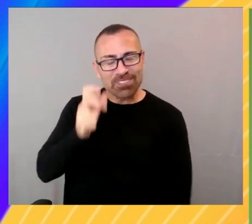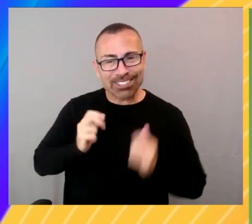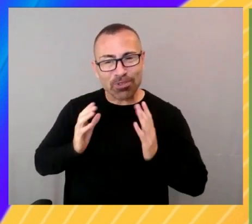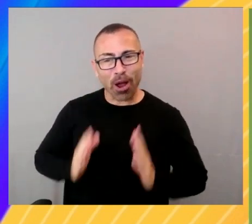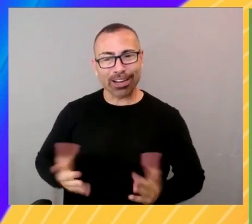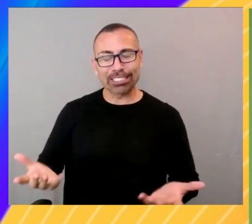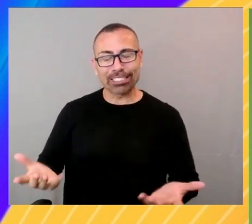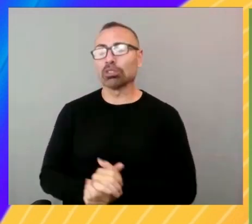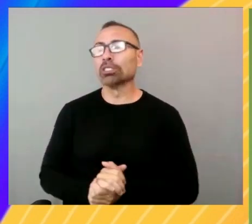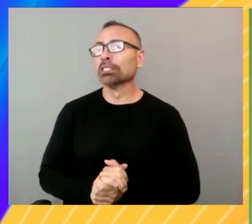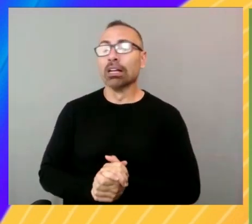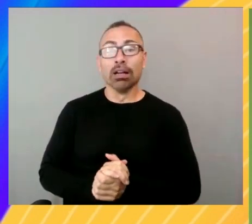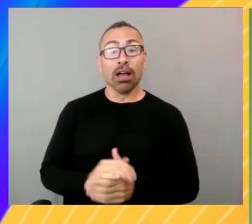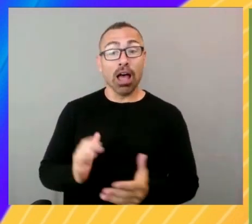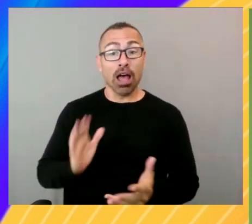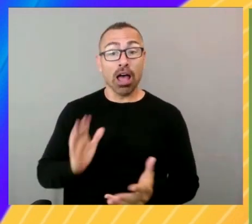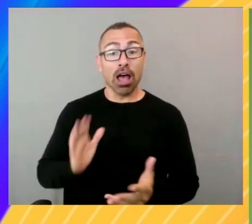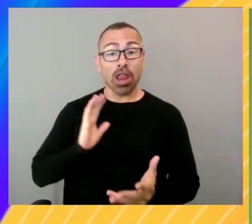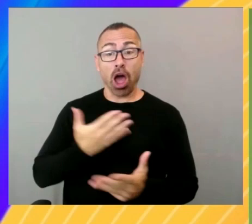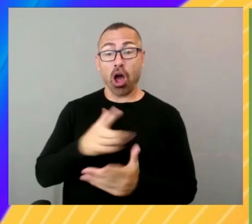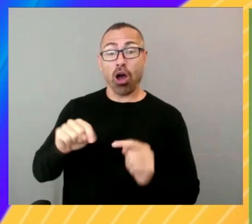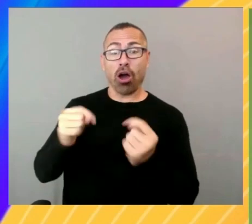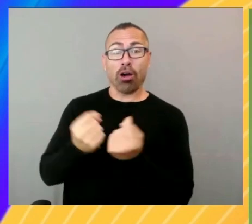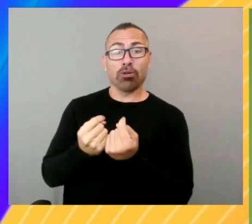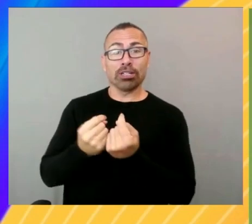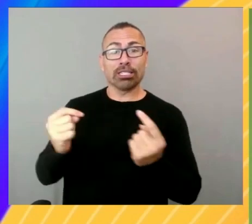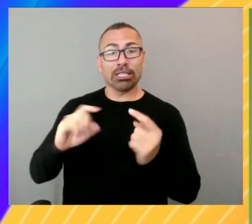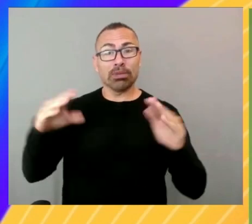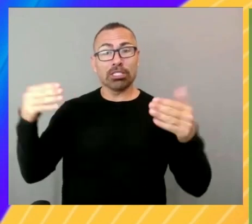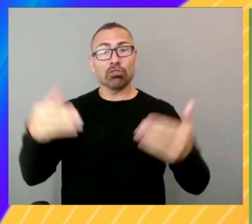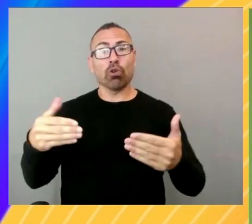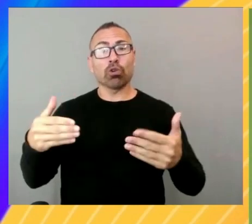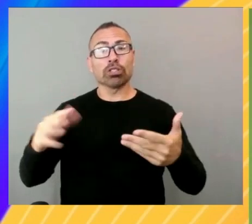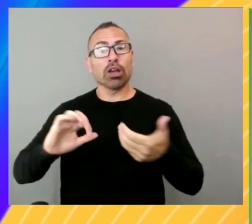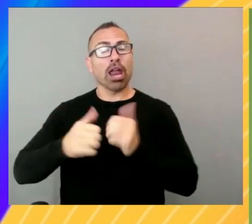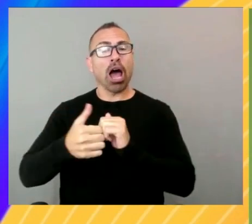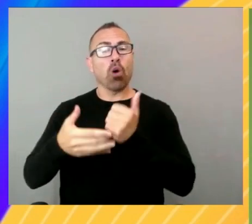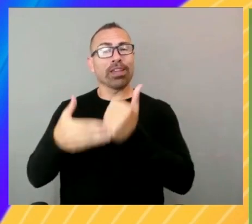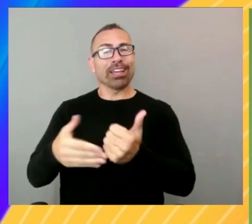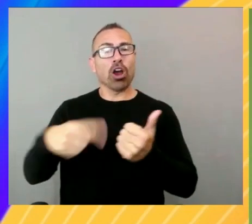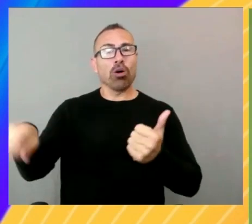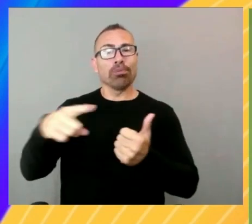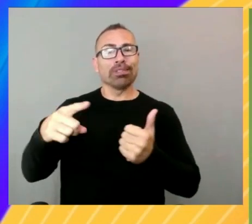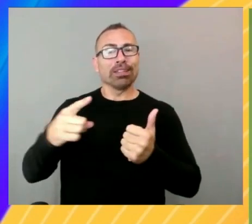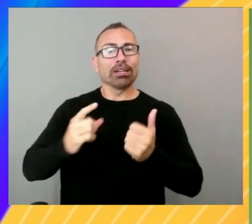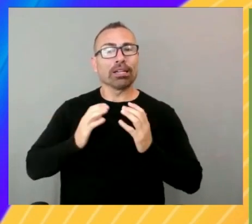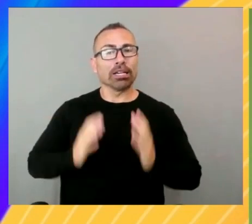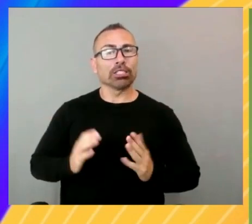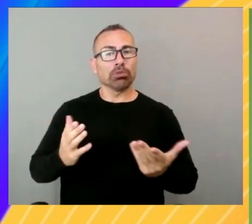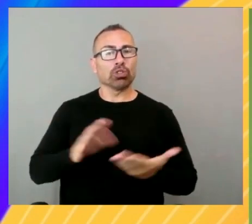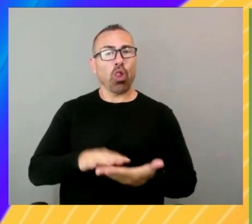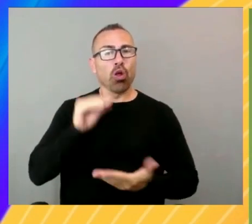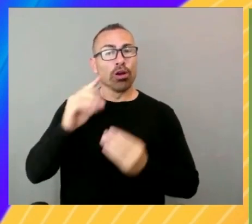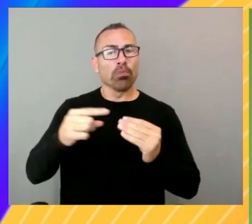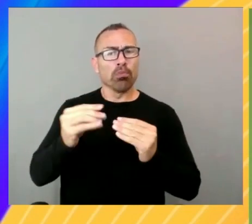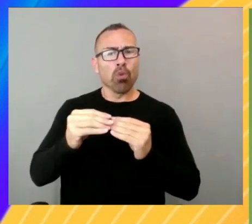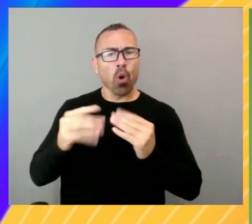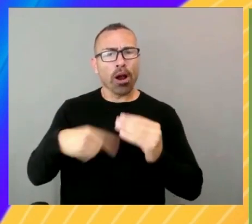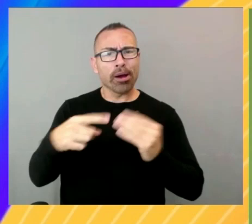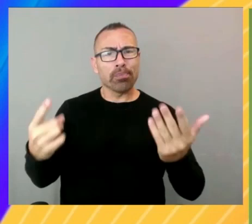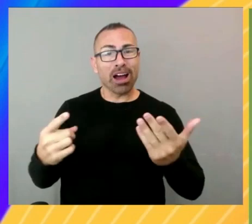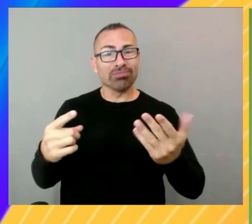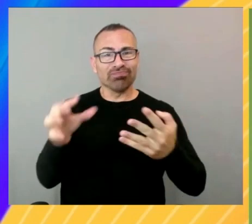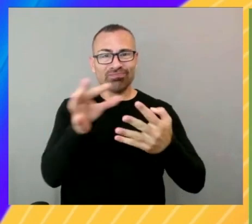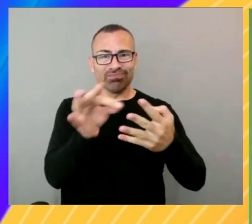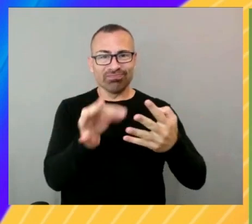that's really focused on helping these highly regulated customers learn more about what we have, because a lot of people really don't know the full capabilities we have in the